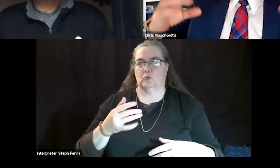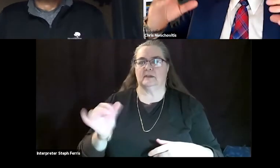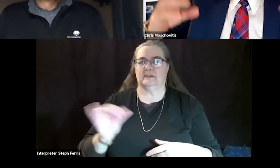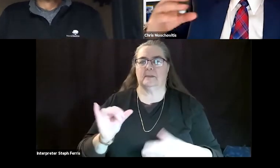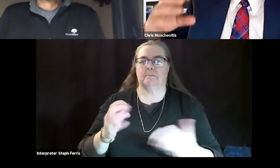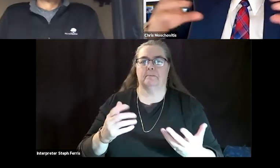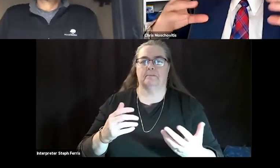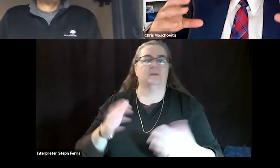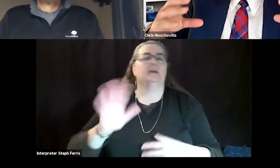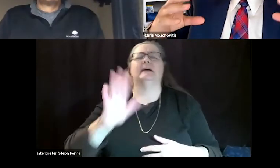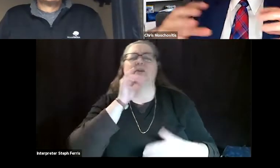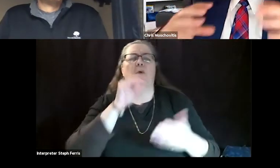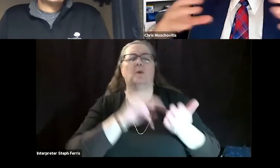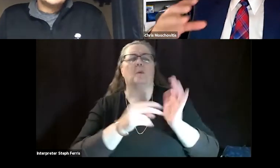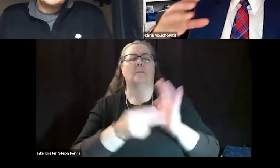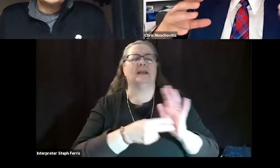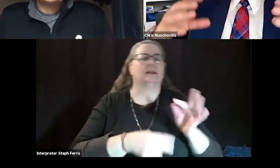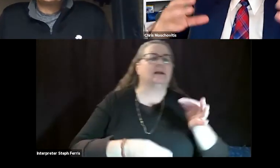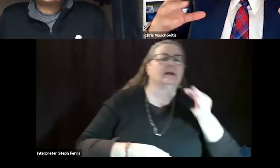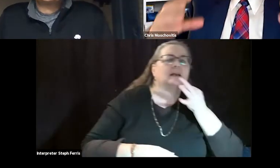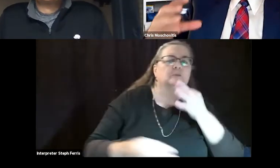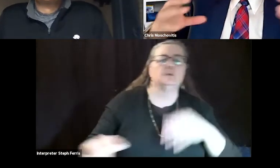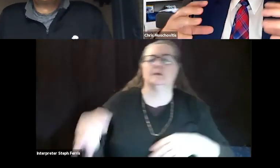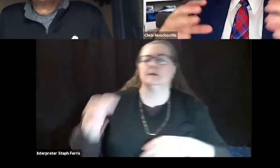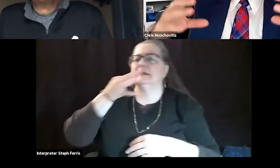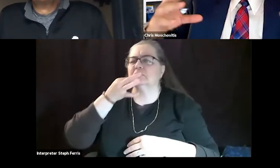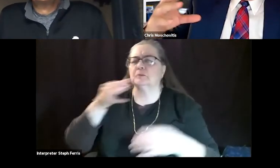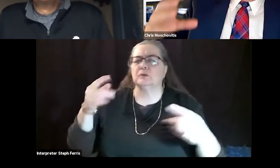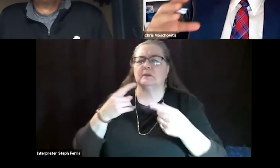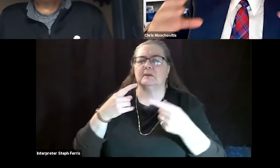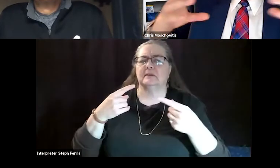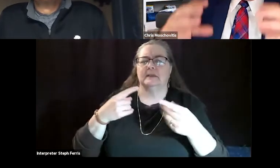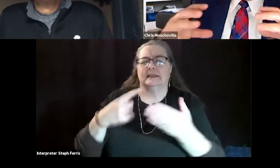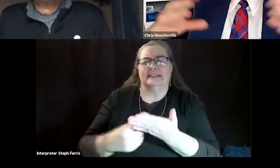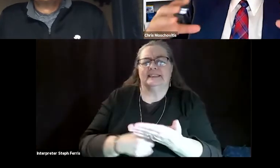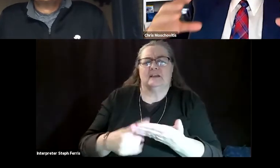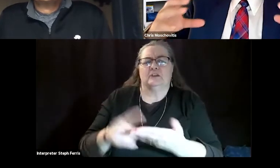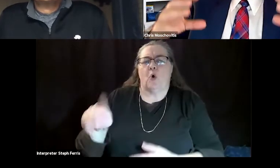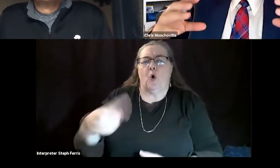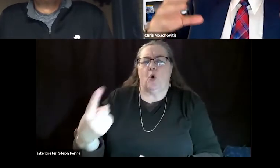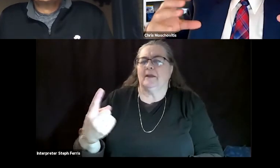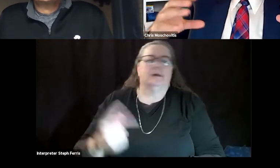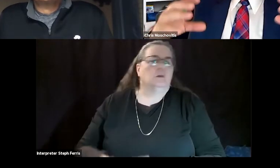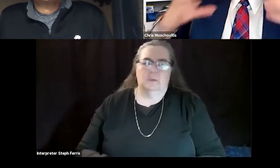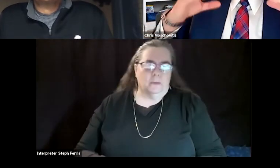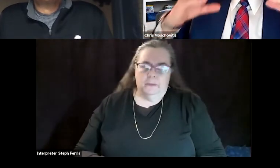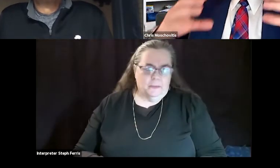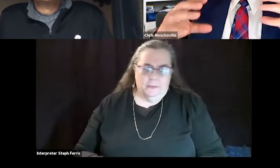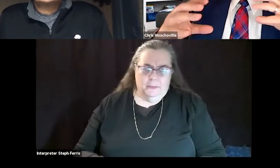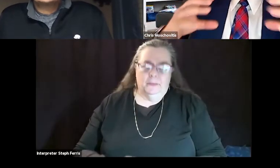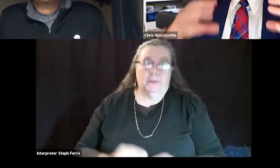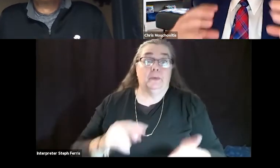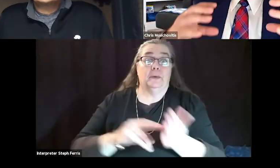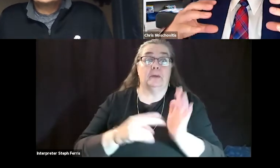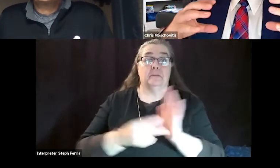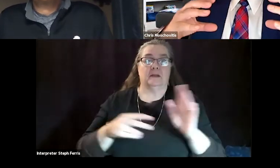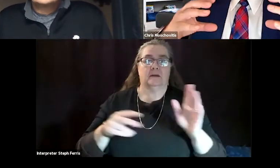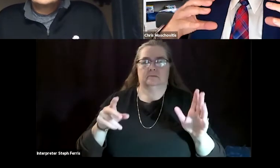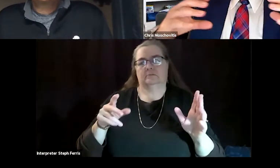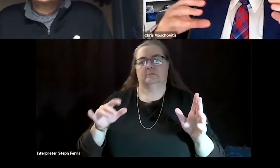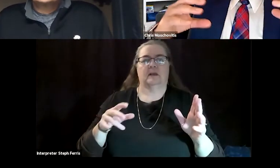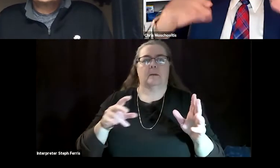a debate only among two experts. I'm talking about having a debate, a conversation about it, talking among two engaged